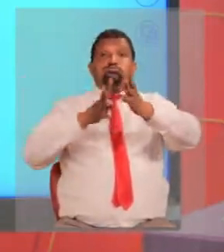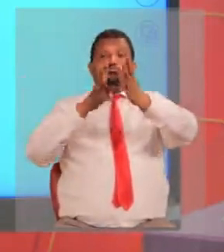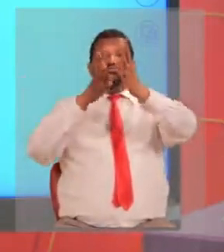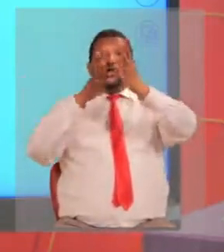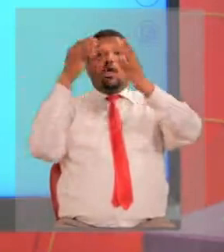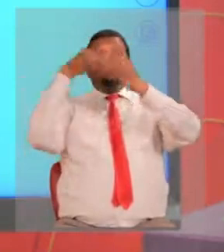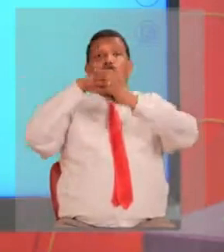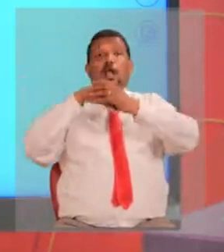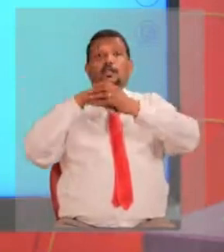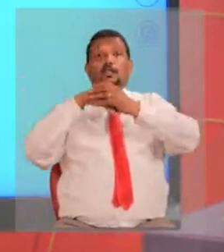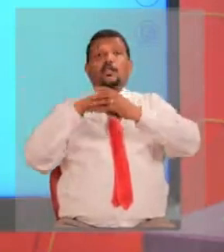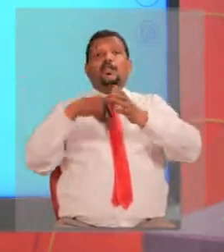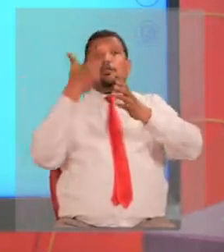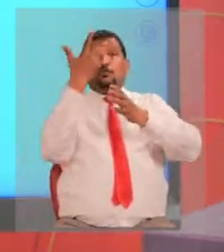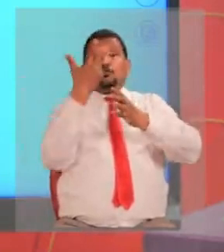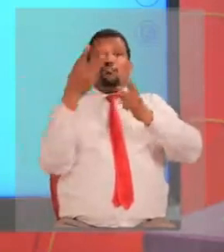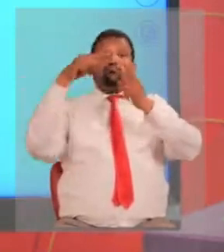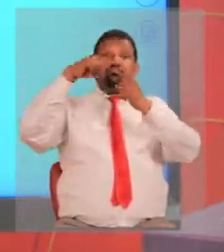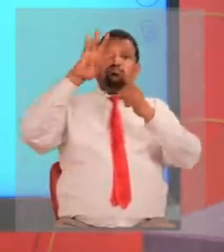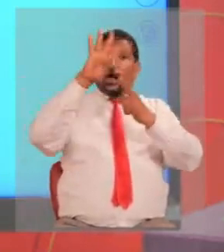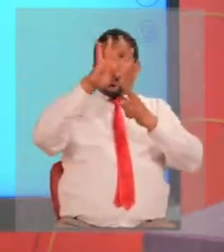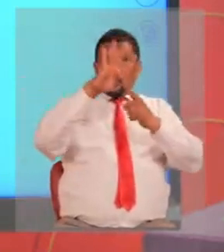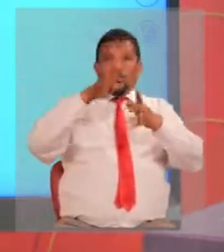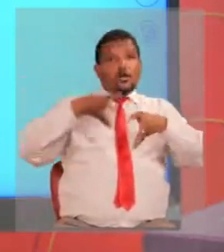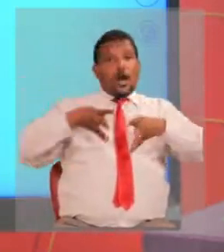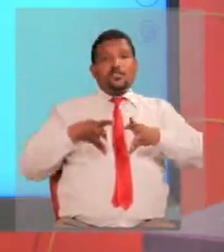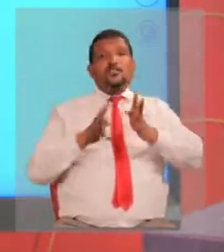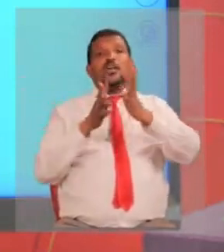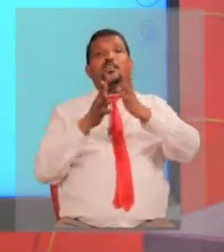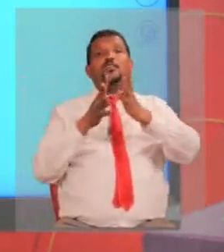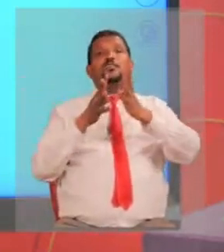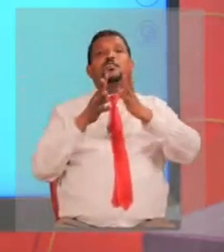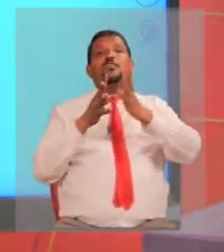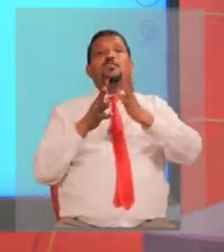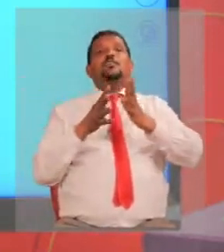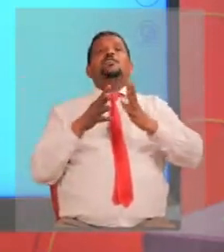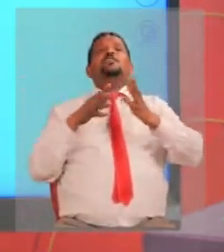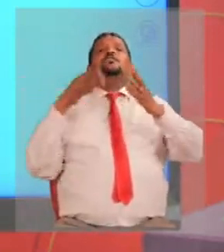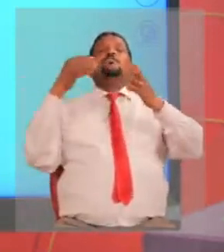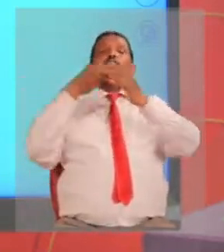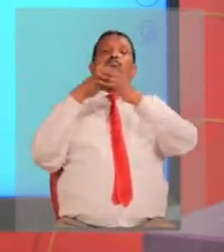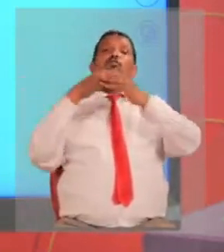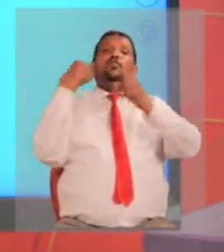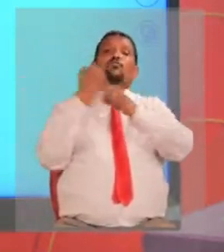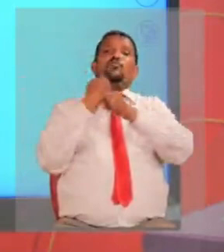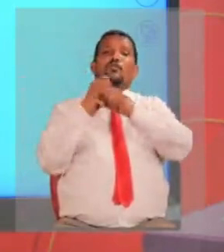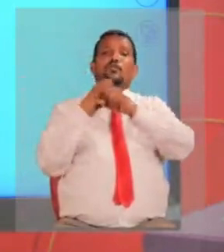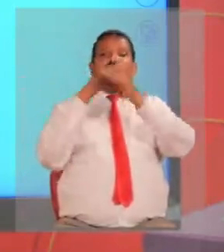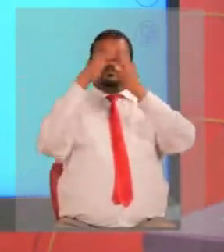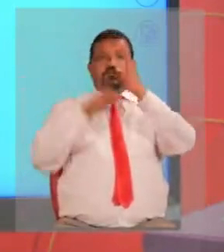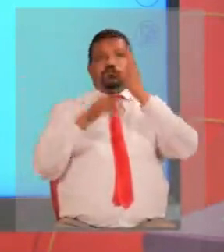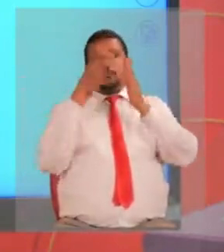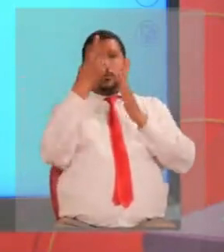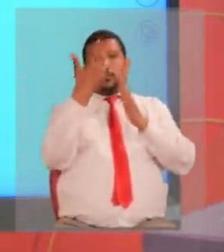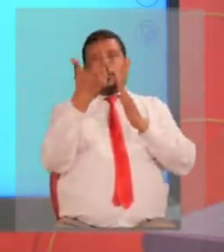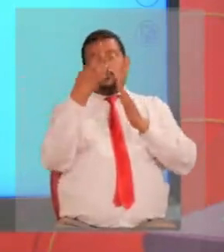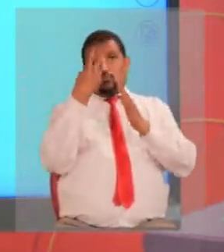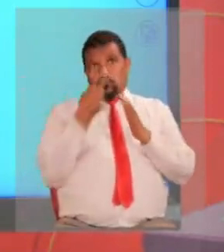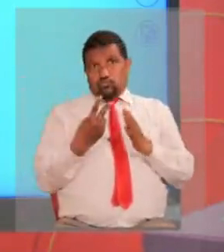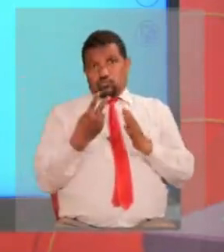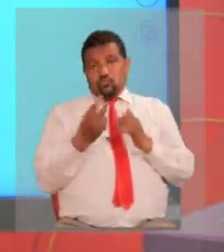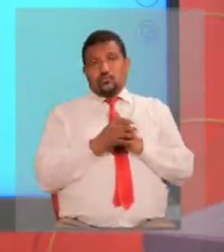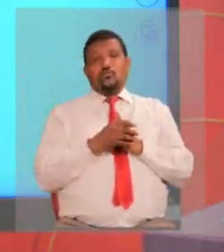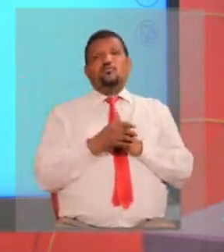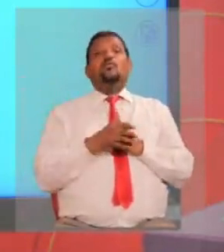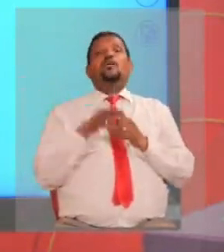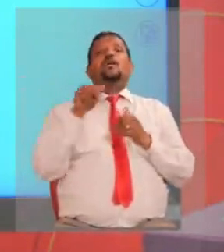input tractor from 3 to 4, if implement of the variable input labor declined from 3 to 2, and then